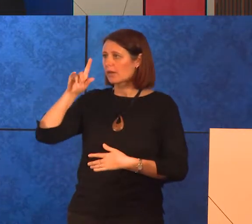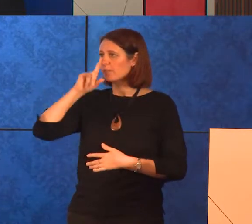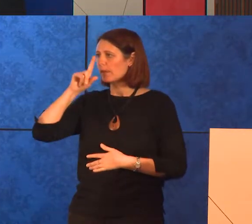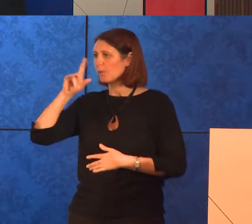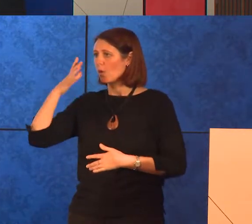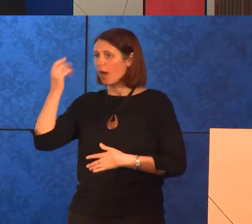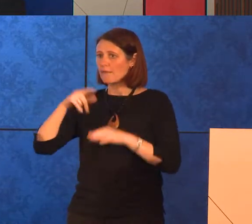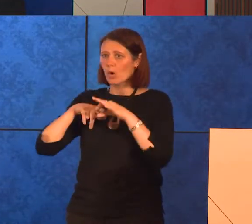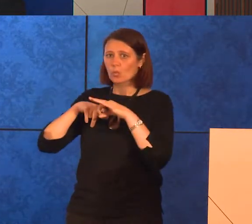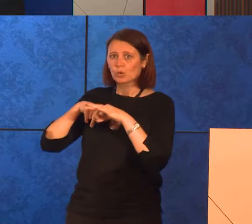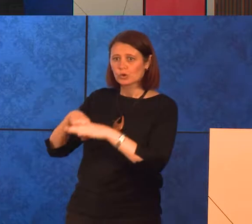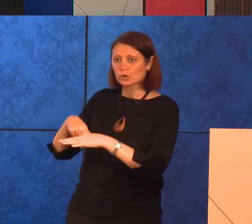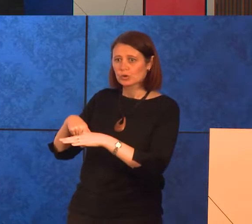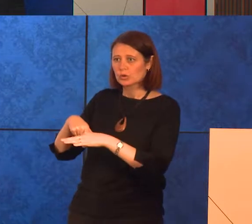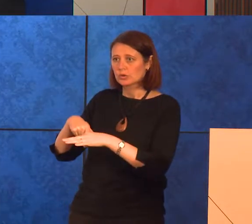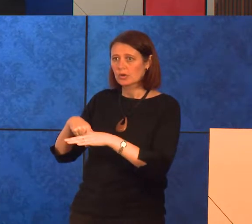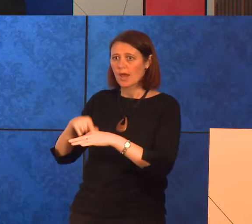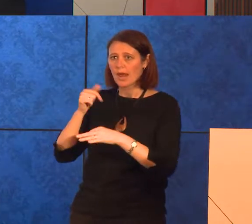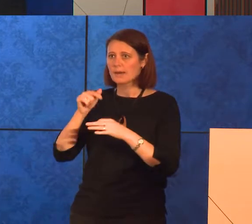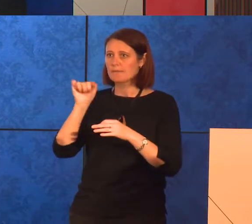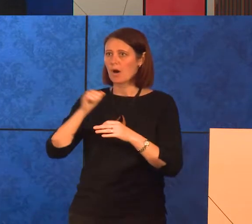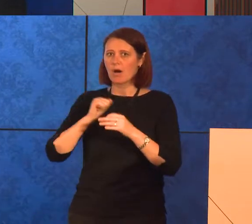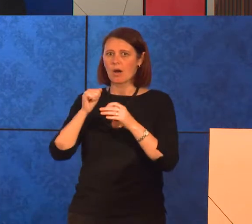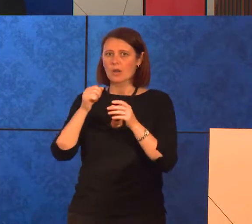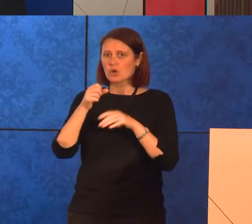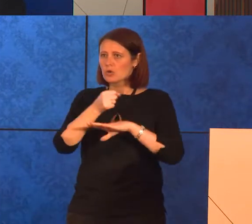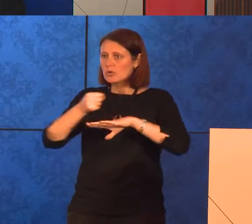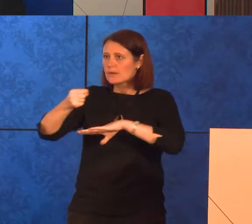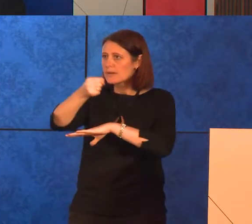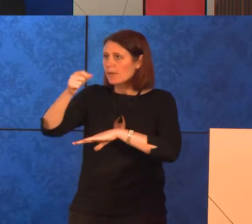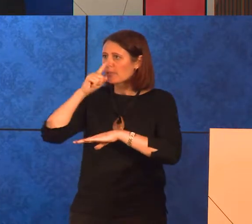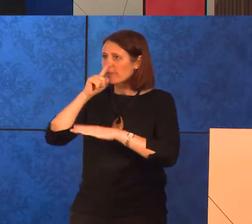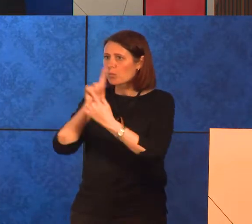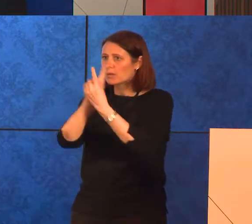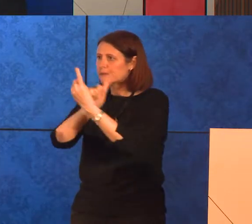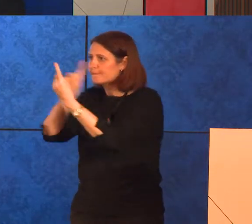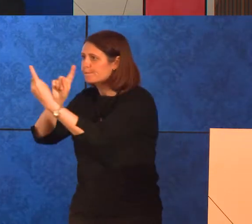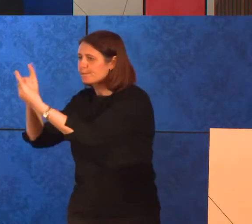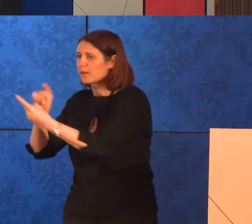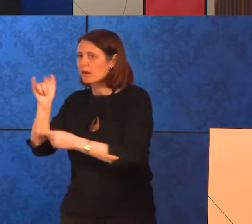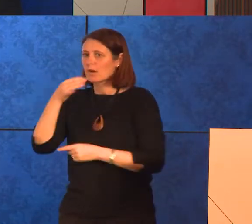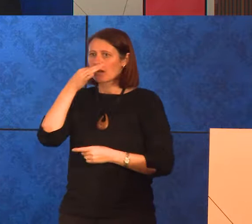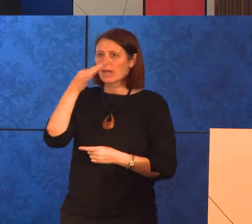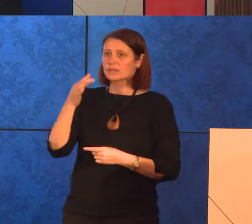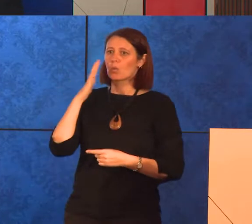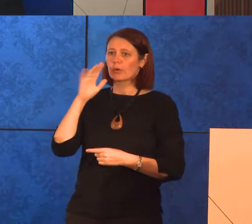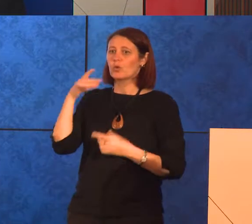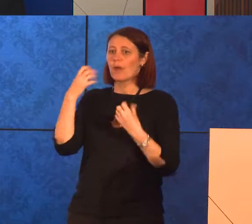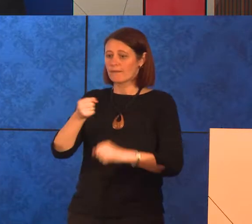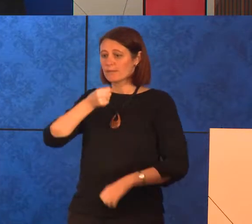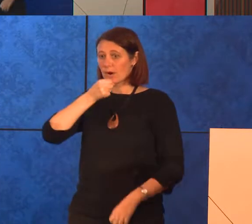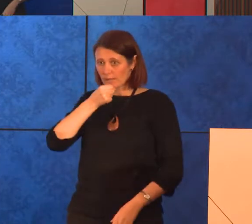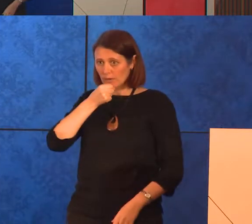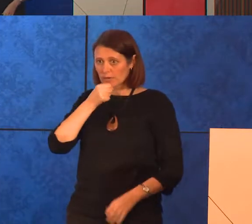people have a question, and my roving micers will come to you. And if I can just ask, once you have the microphone,